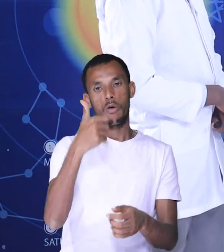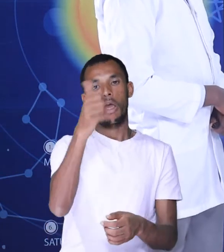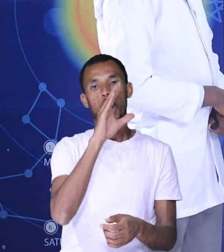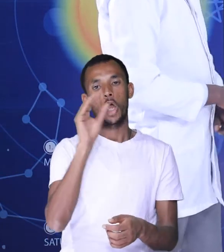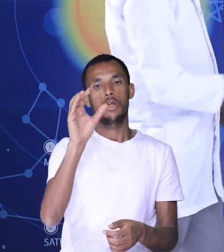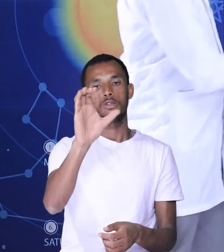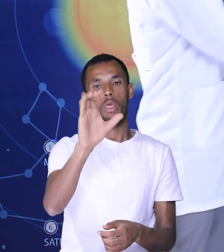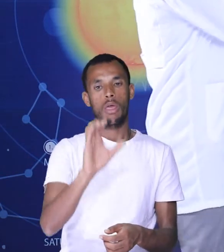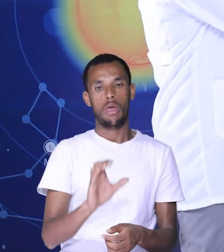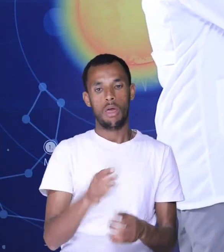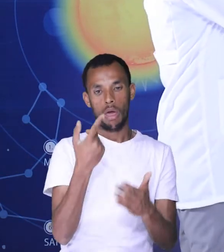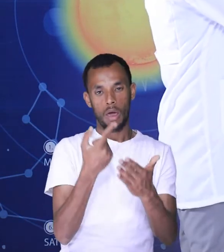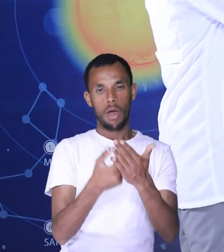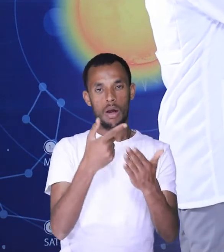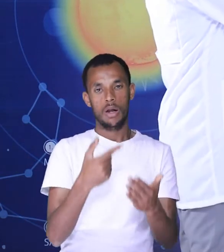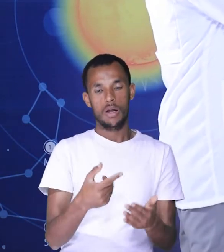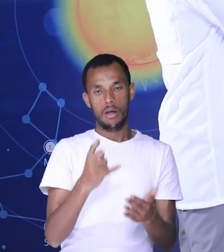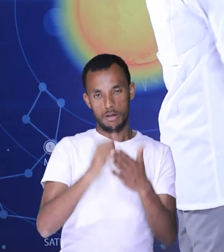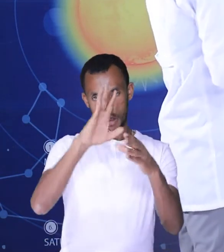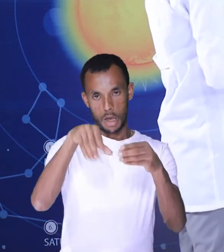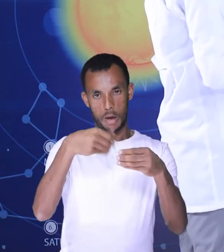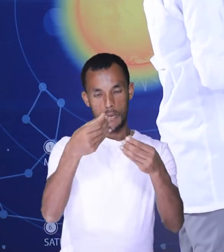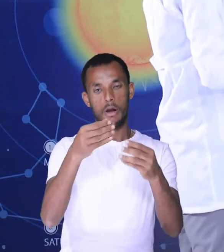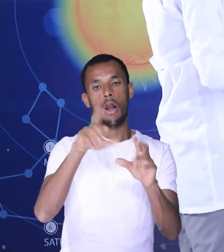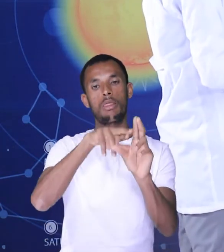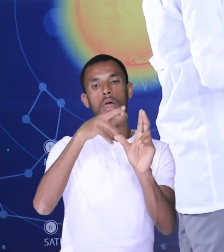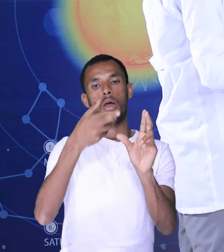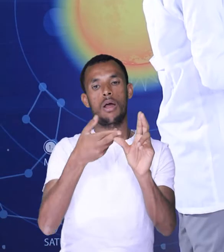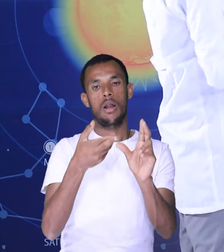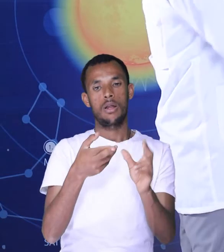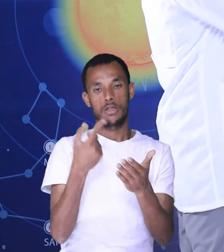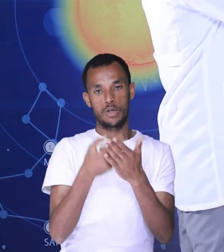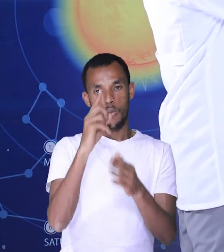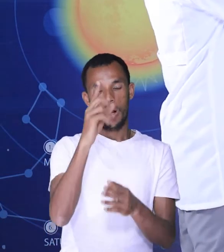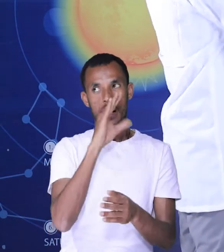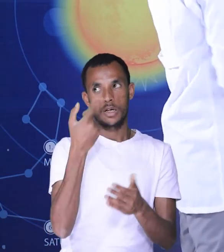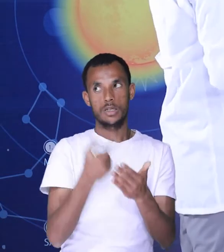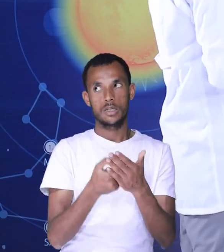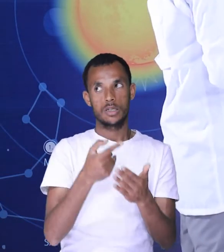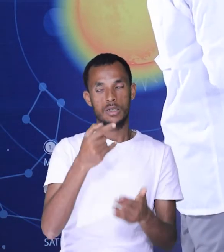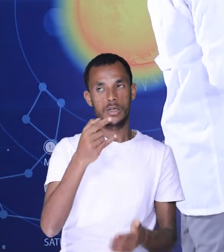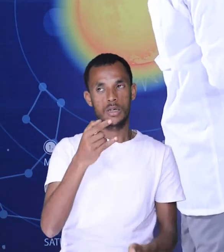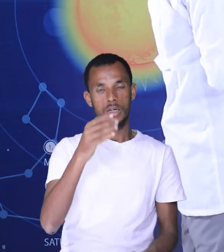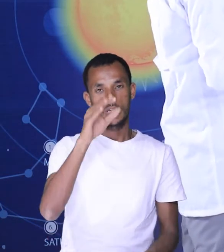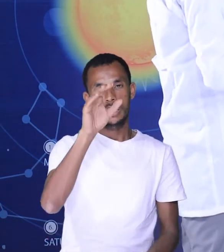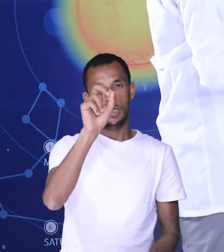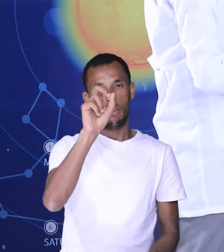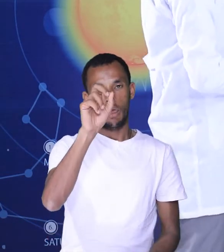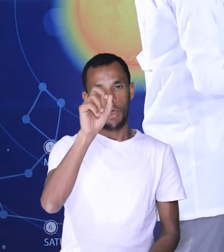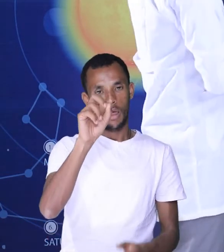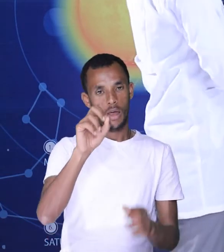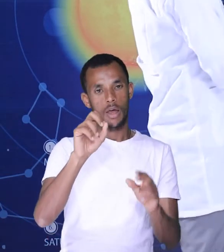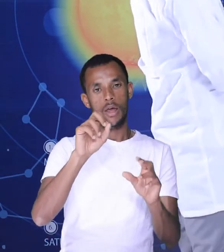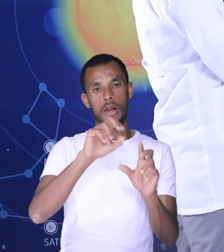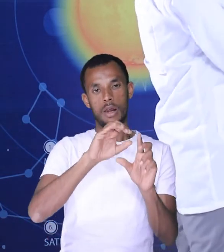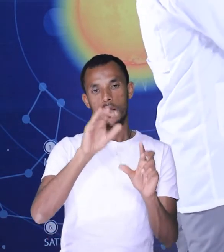C. Here is given, it is right angle at this one, and this is 30 degree. So